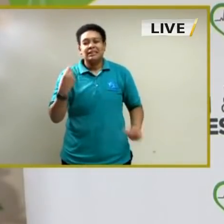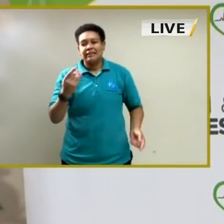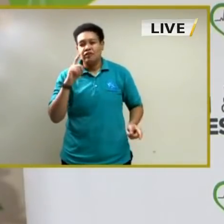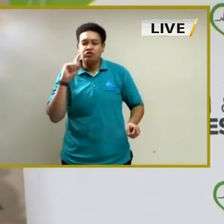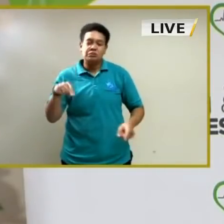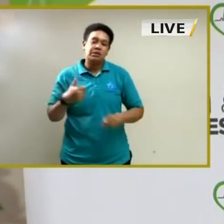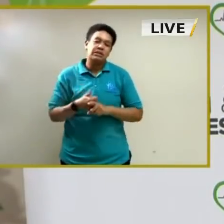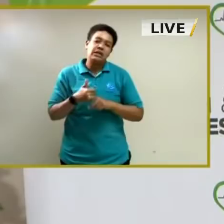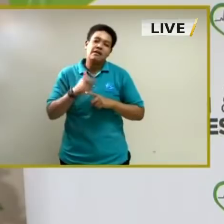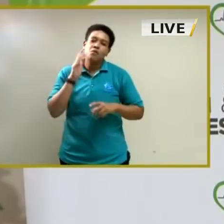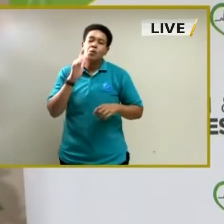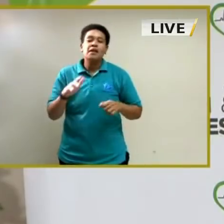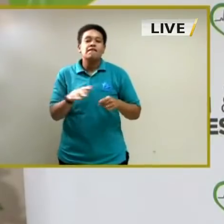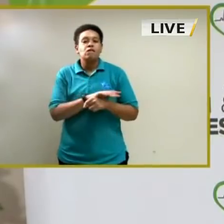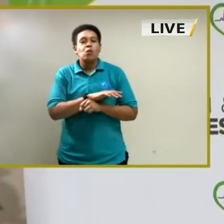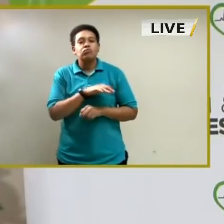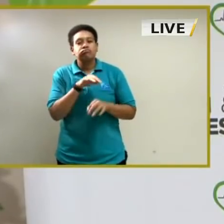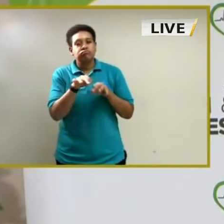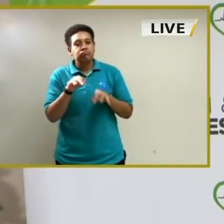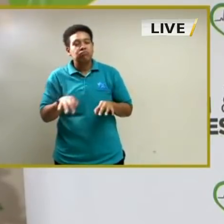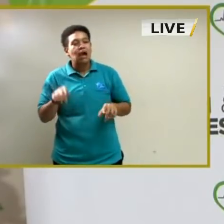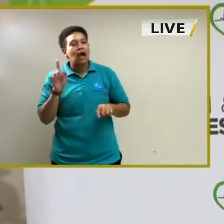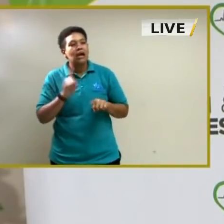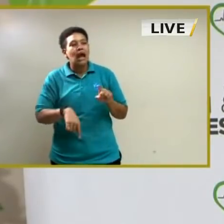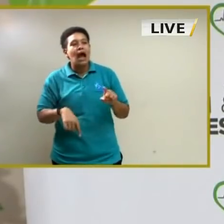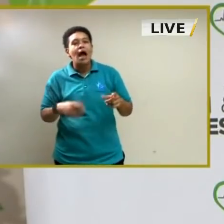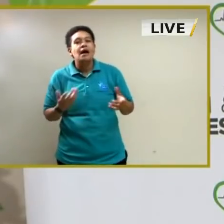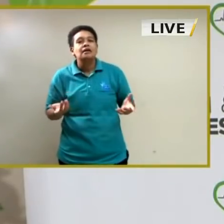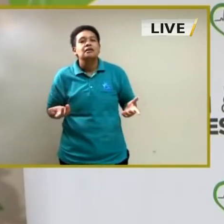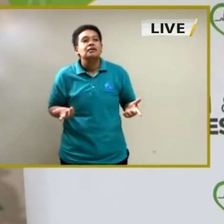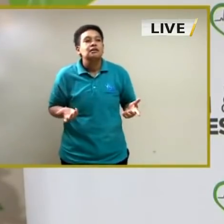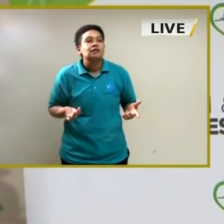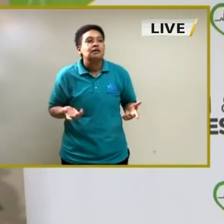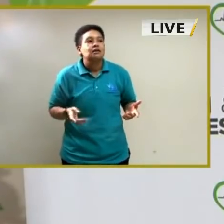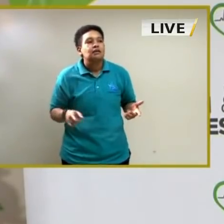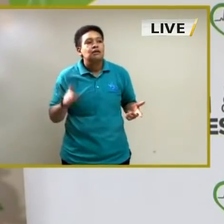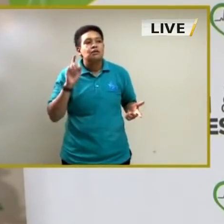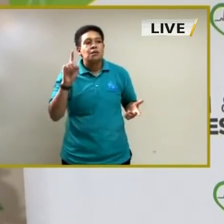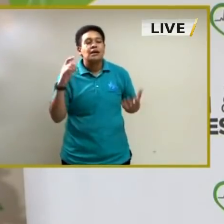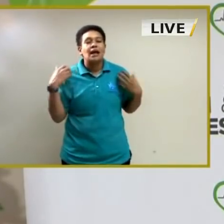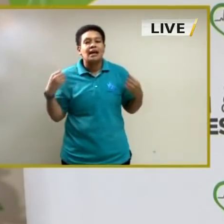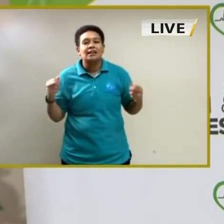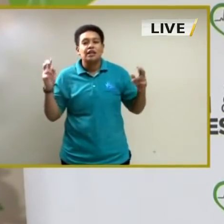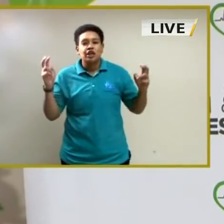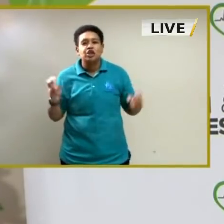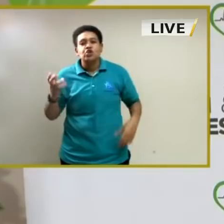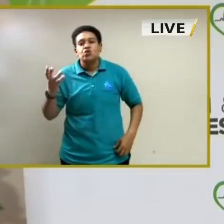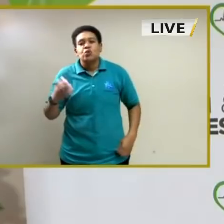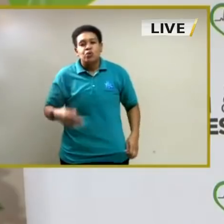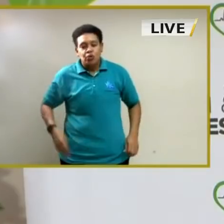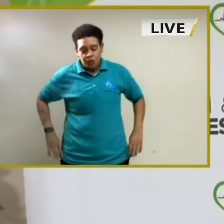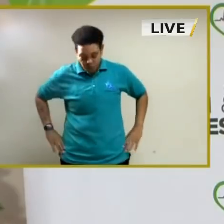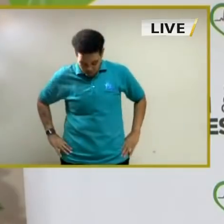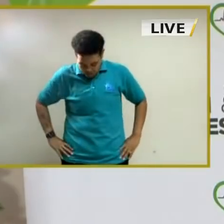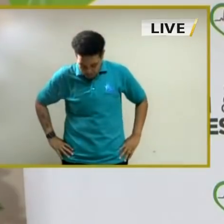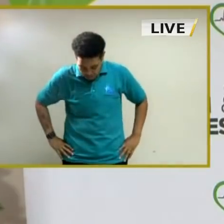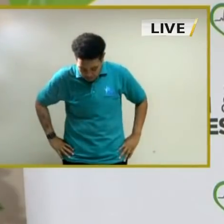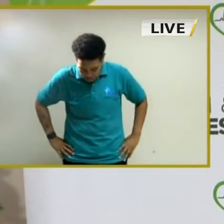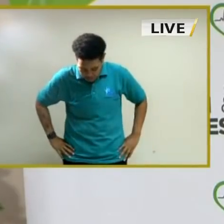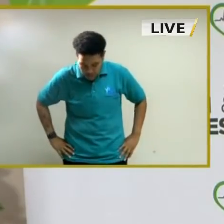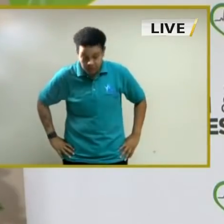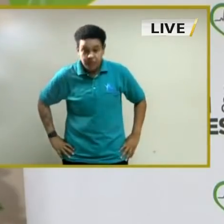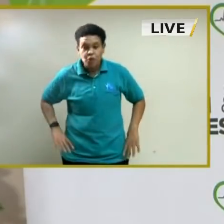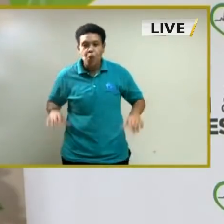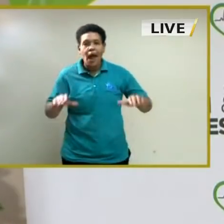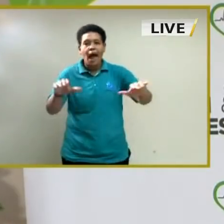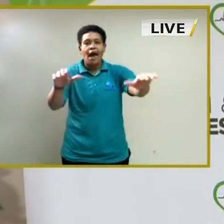be fulsome and cannot be just singularly a health issue. We act clearly as a